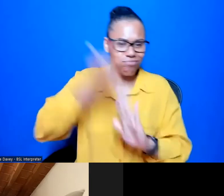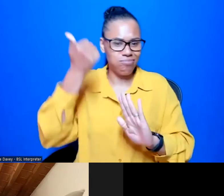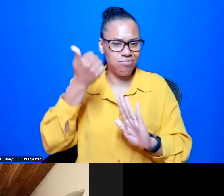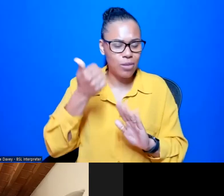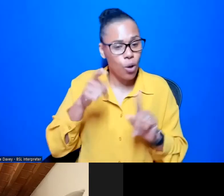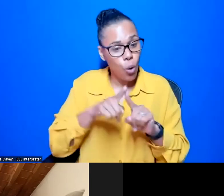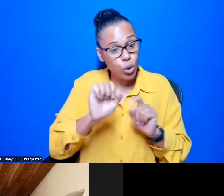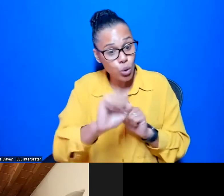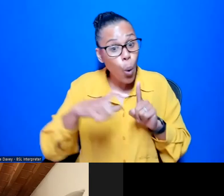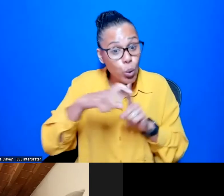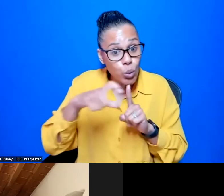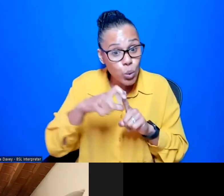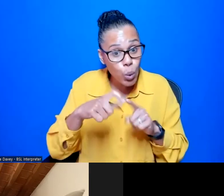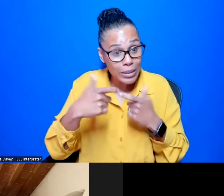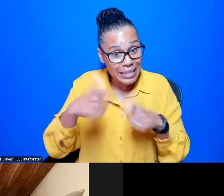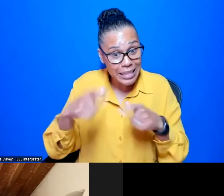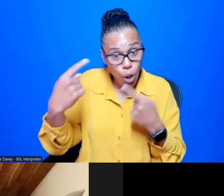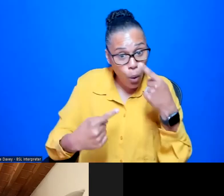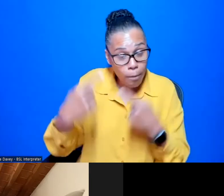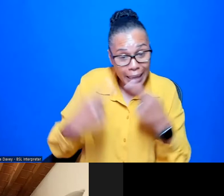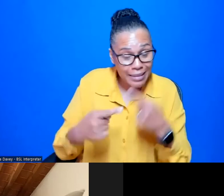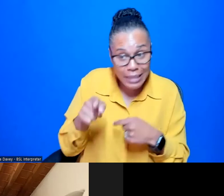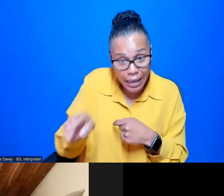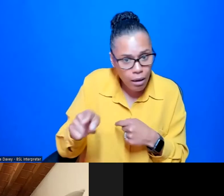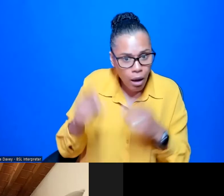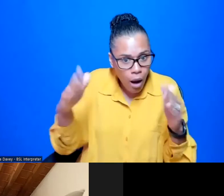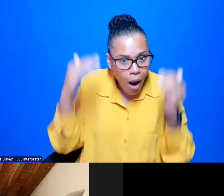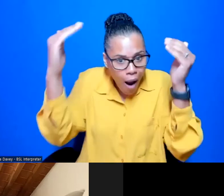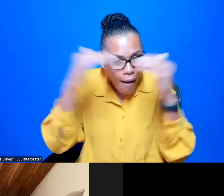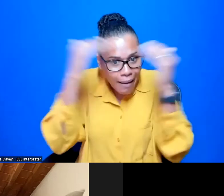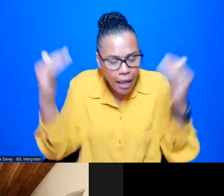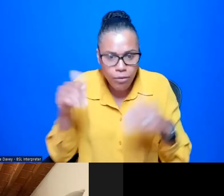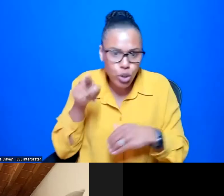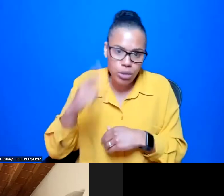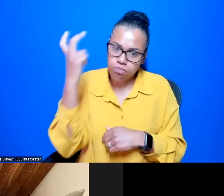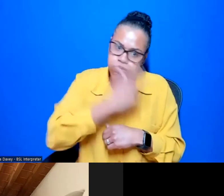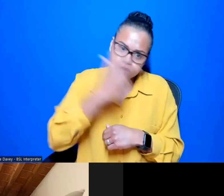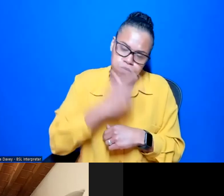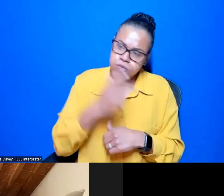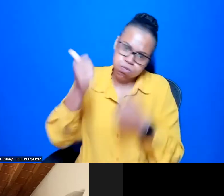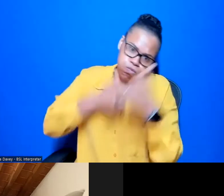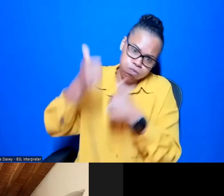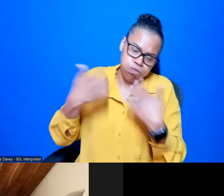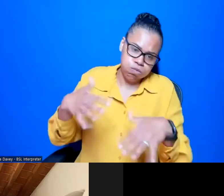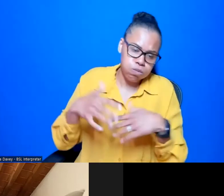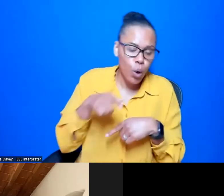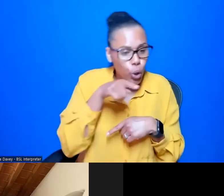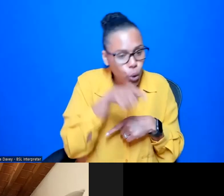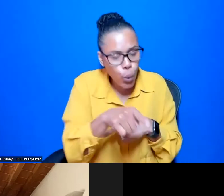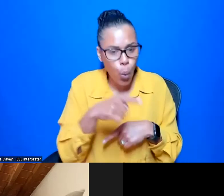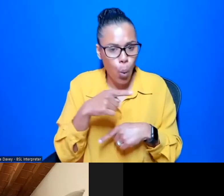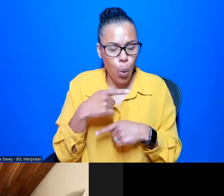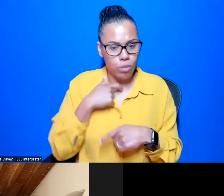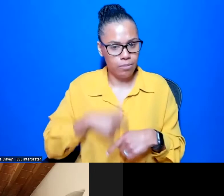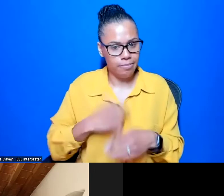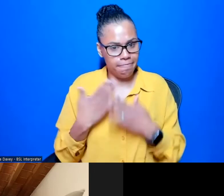daughter competing at the highest level, she's doing amazingly. Your experiences as an administrator, as an athlete, can